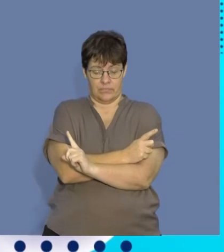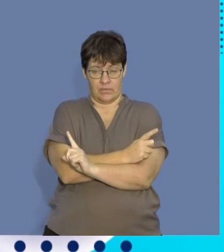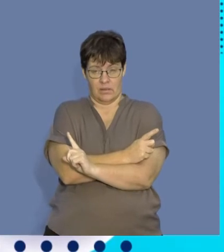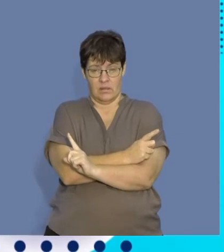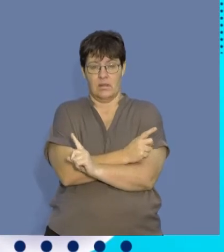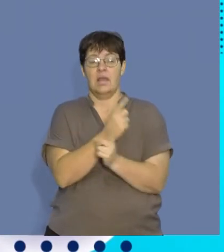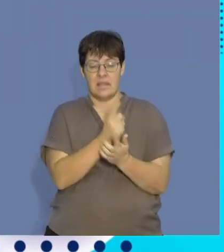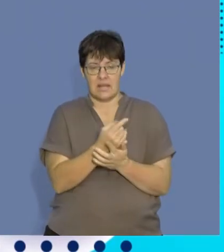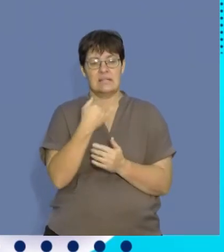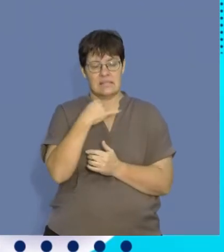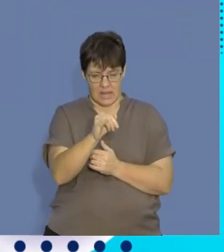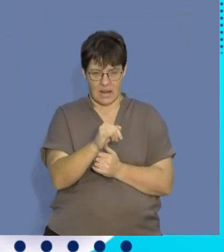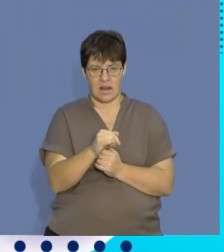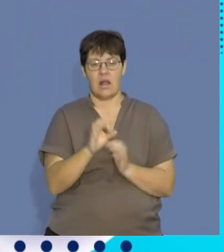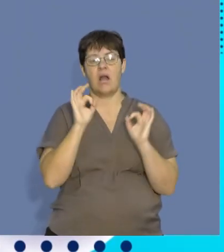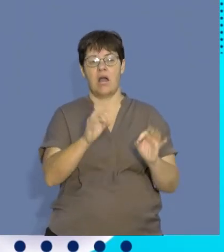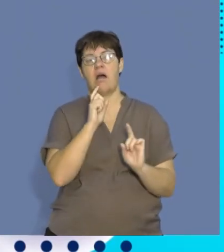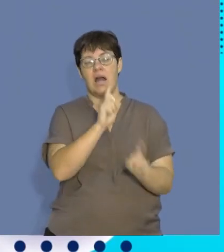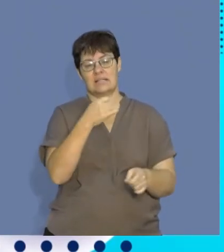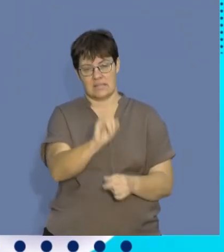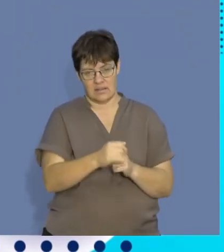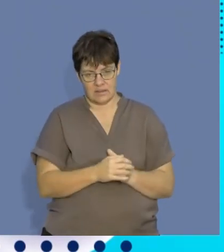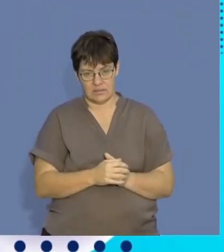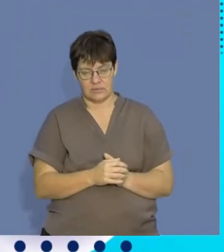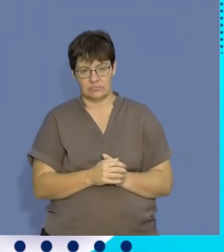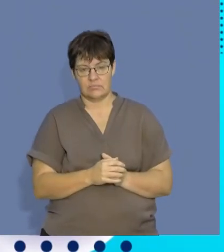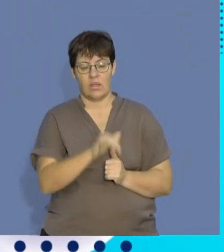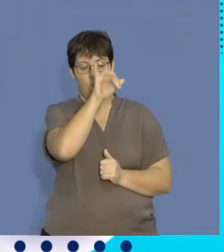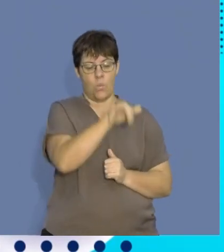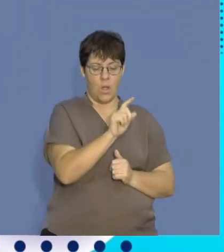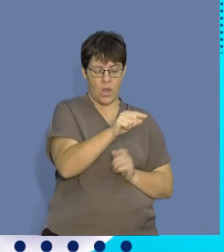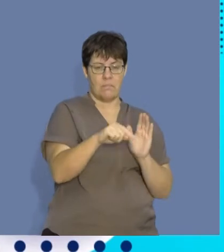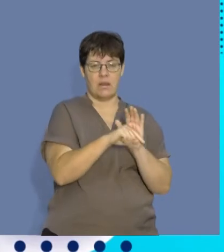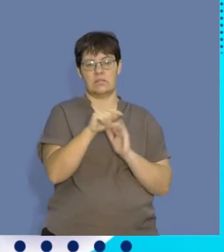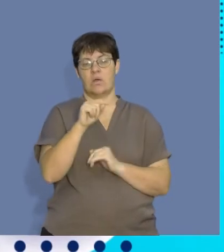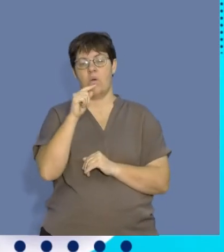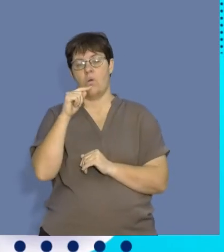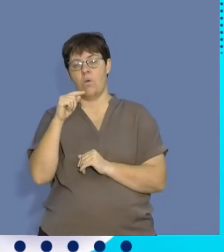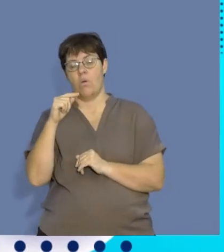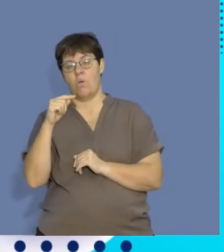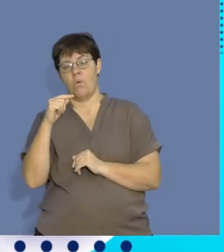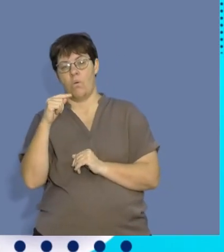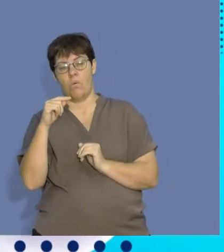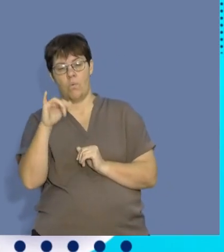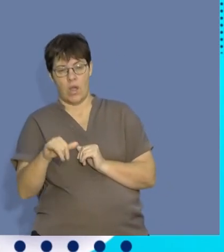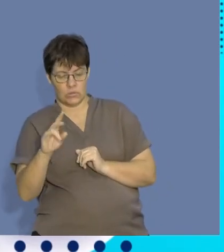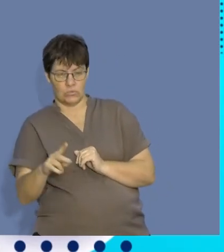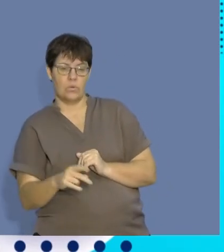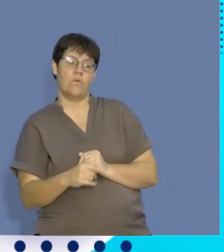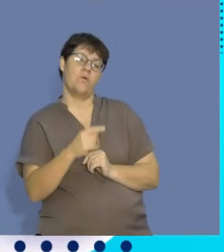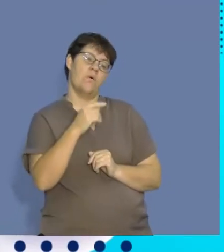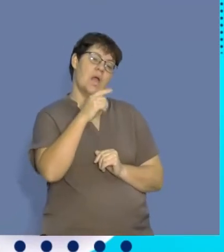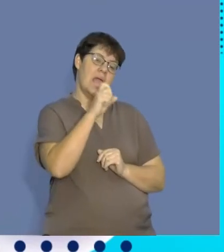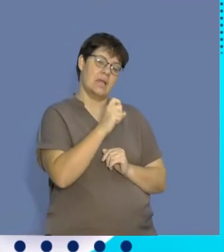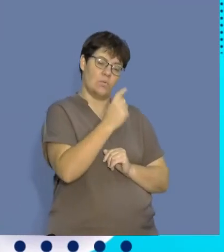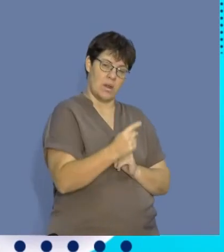of them around, it will still give you the correct answer. So y1 minus y2 over x1 minus